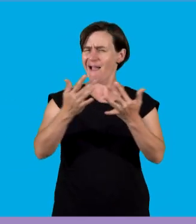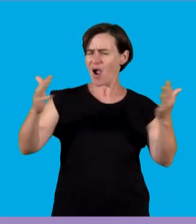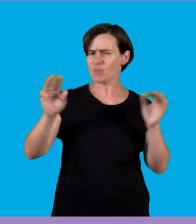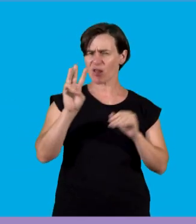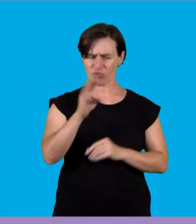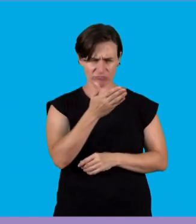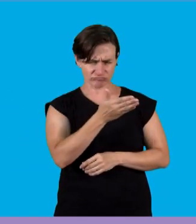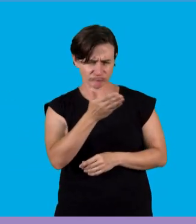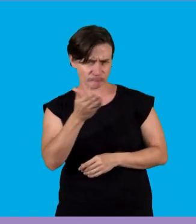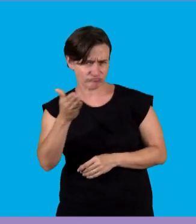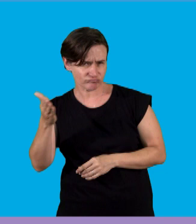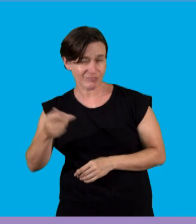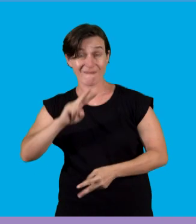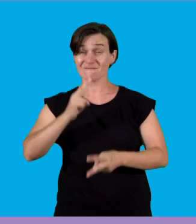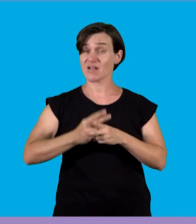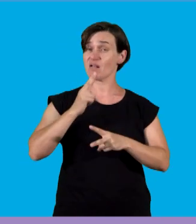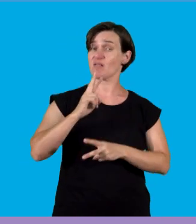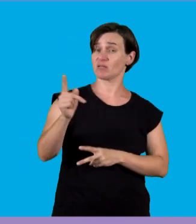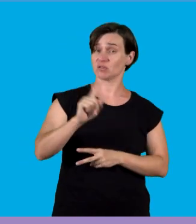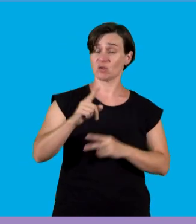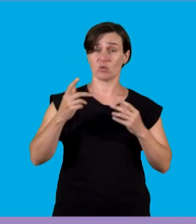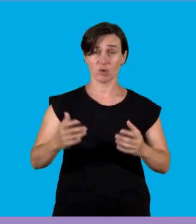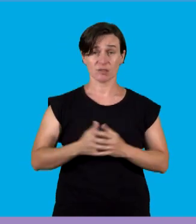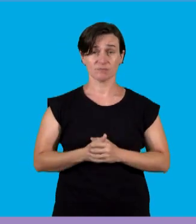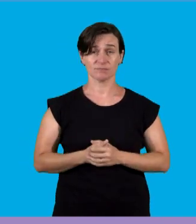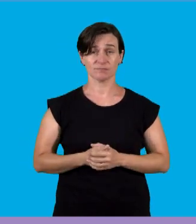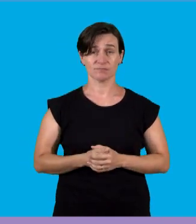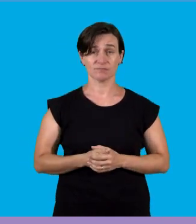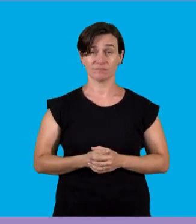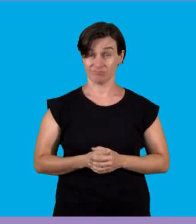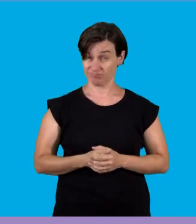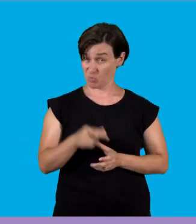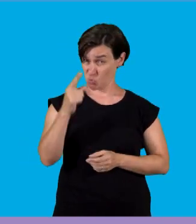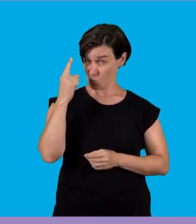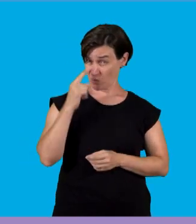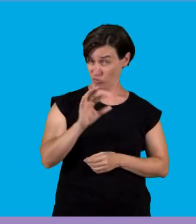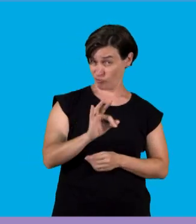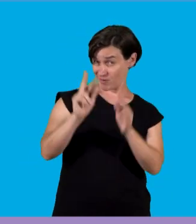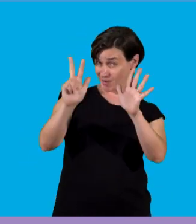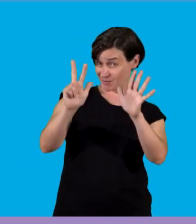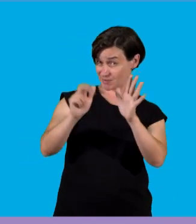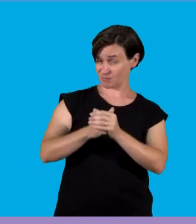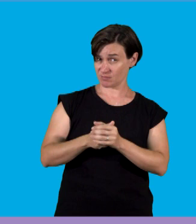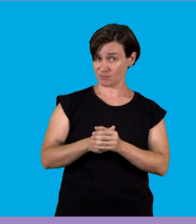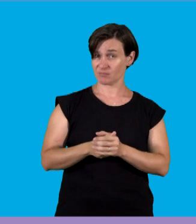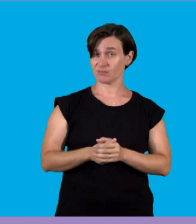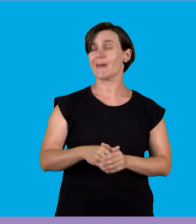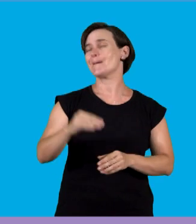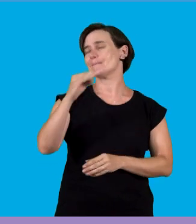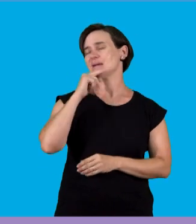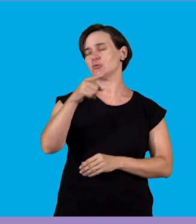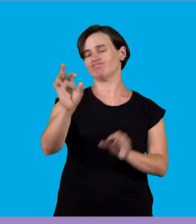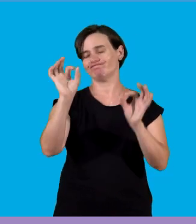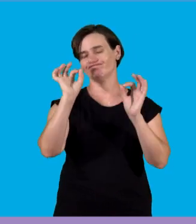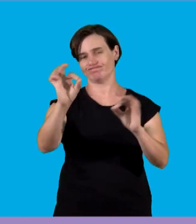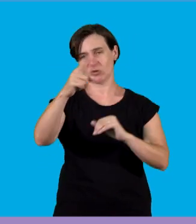how many 3's do we have there? What is our final answer going to be? Are you thinking of 3 exponent 8? Because